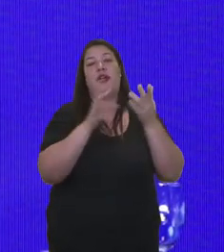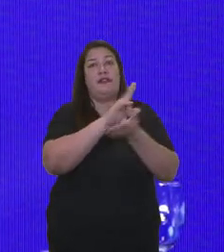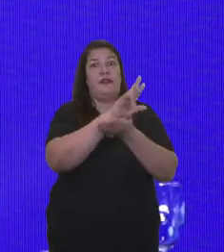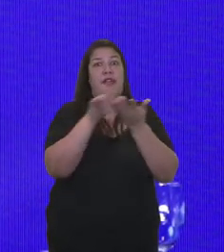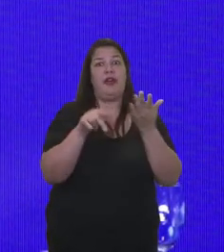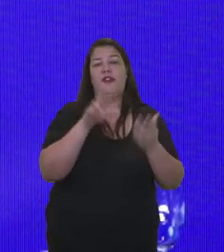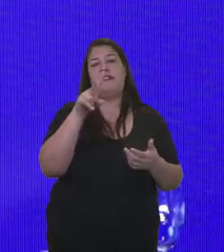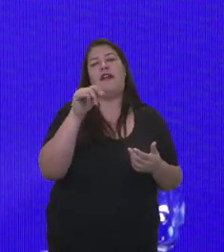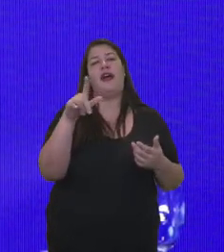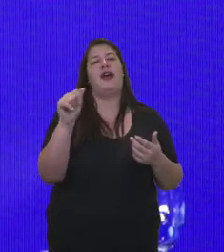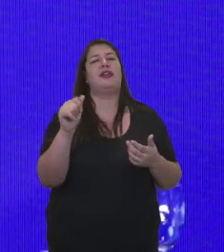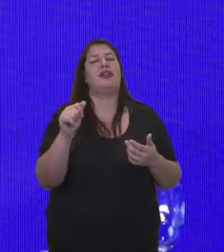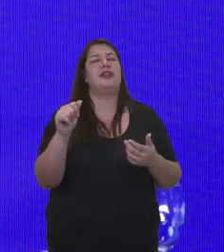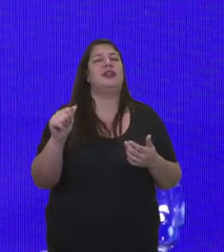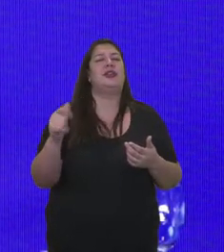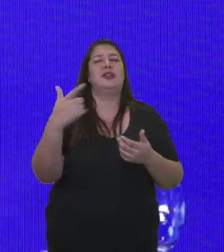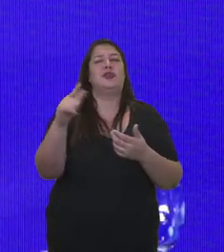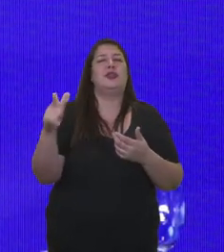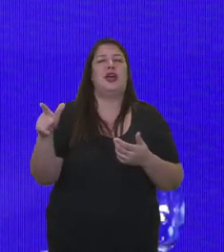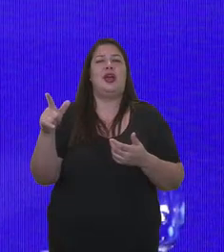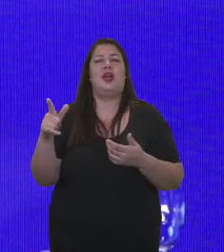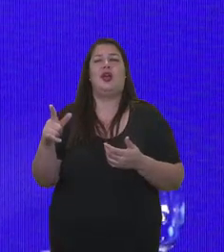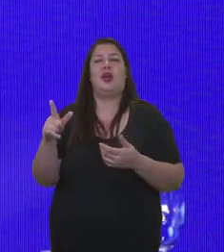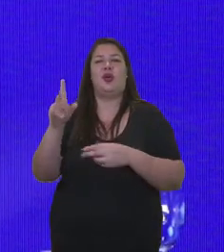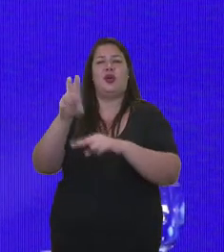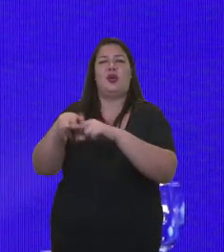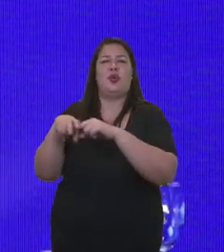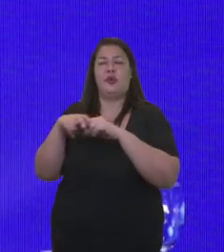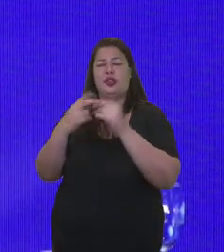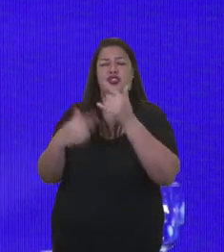technology. There's so many vacancies which are not taken,